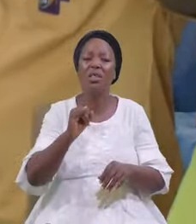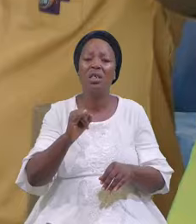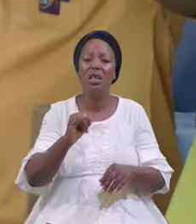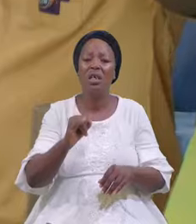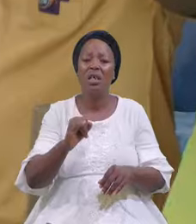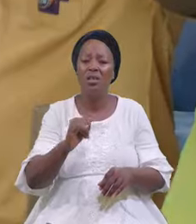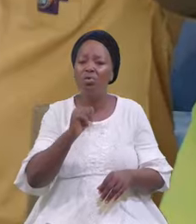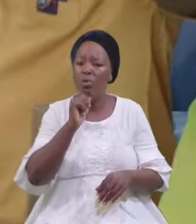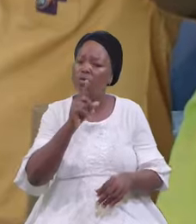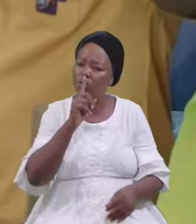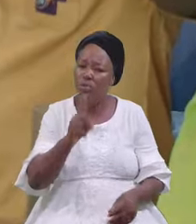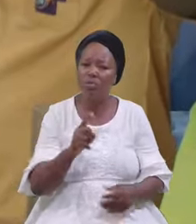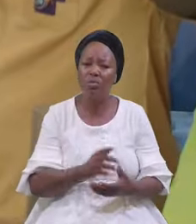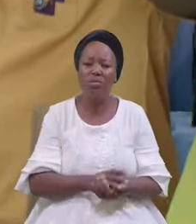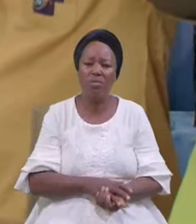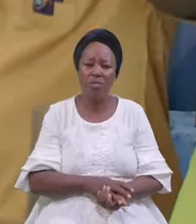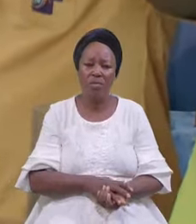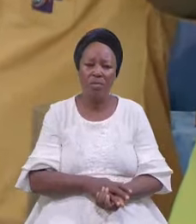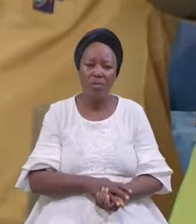doubt.